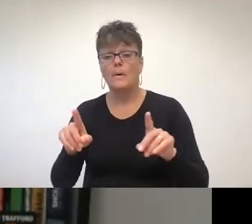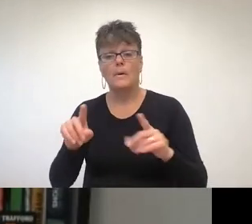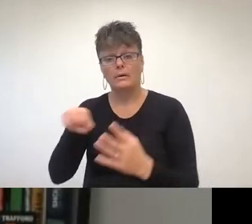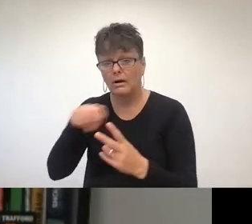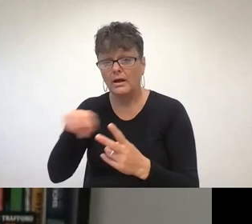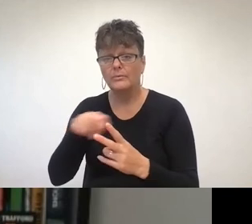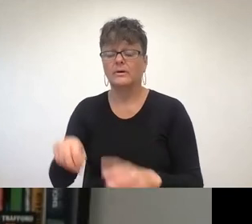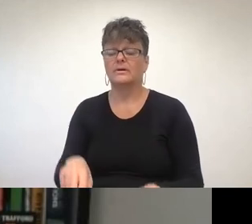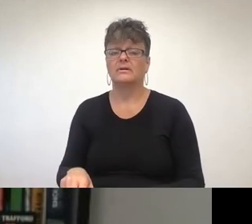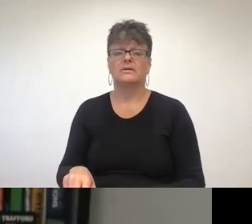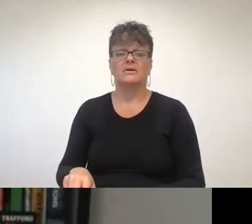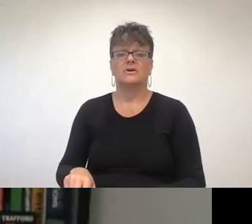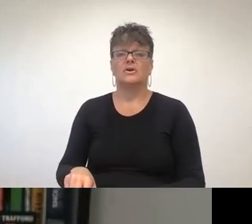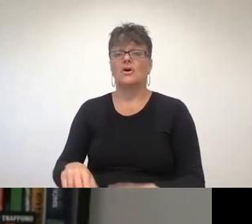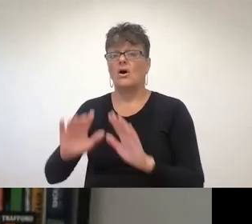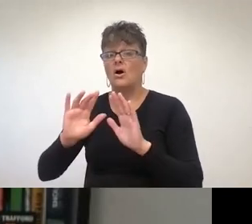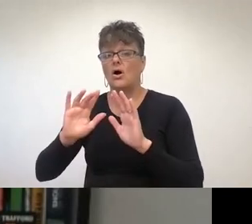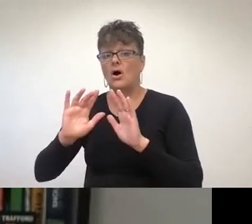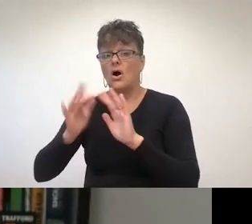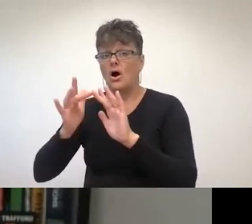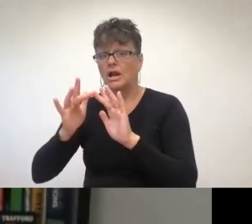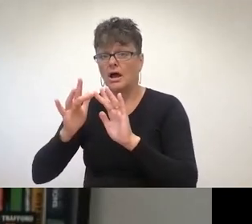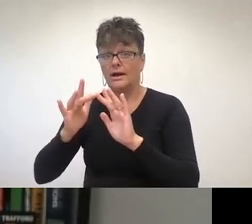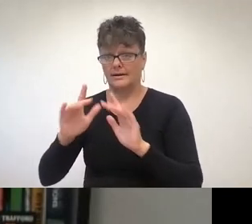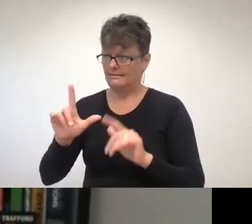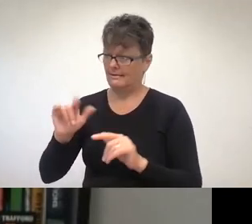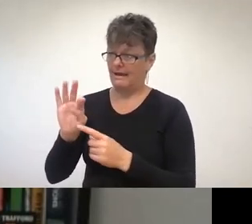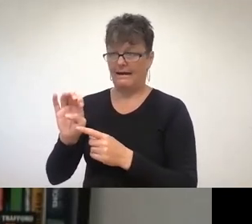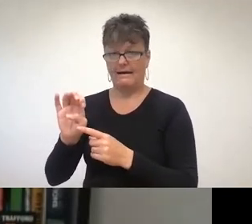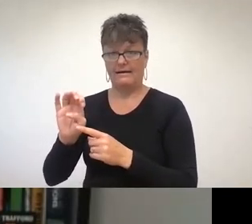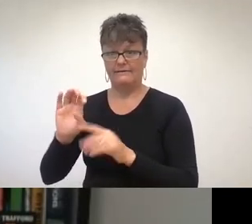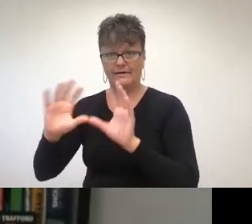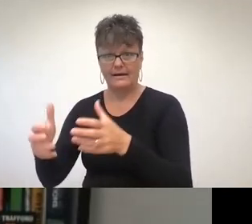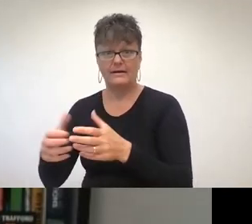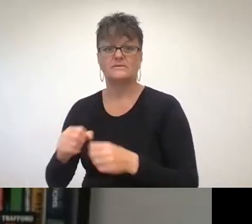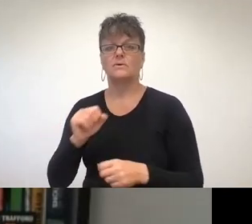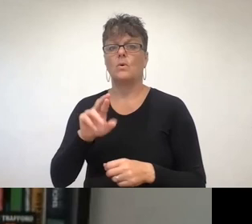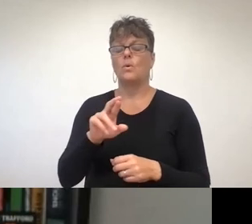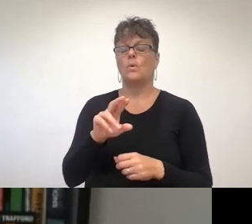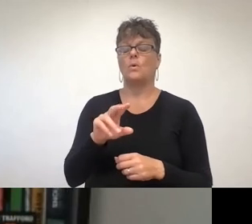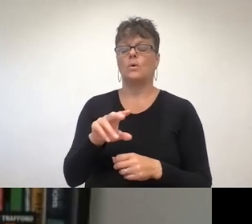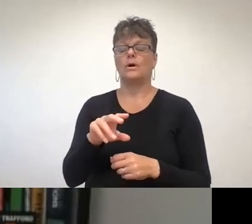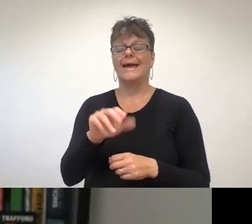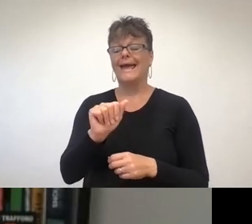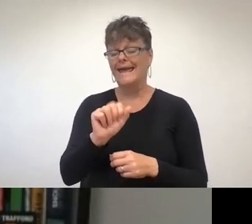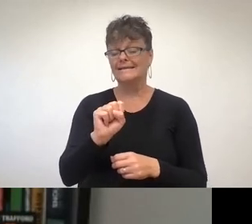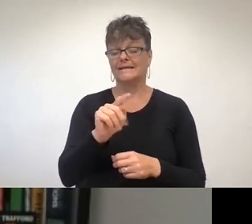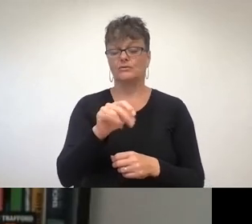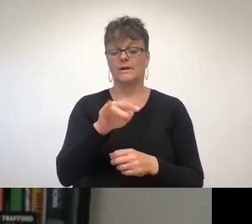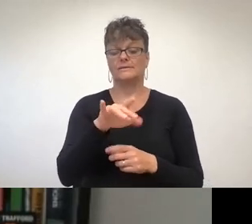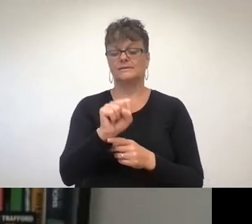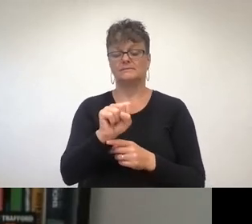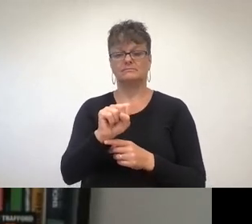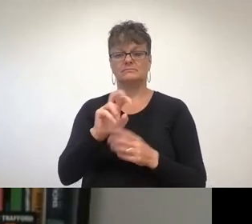a thing before the pandemic, broadly speaking, increase or maintenance of asynchronous, because that is the most flexible option, increase in